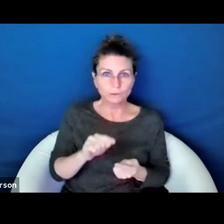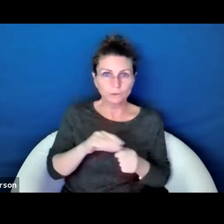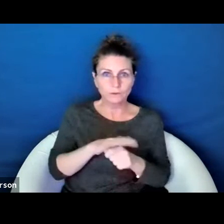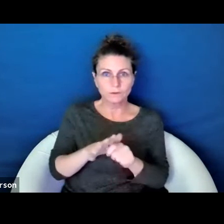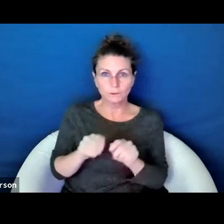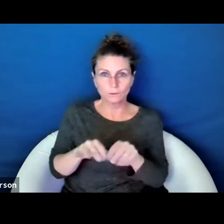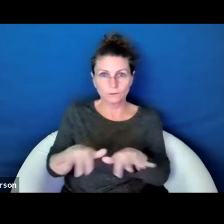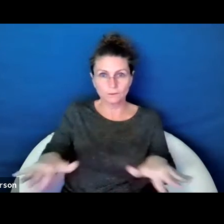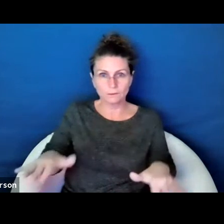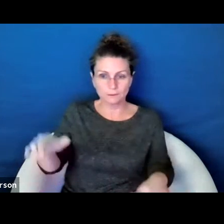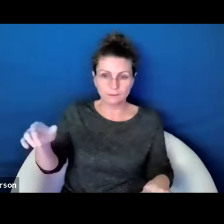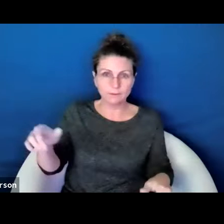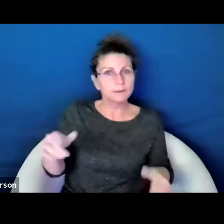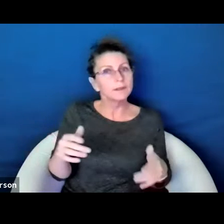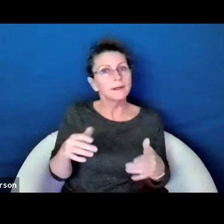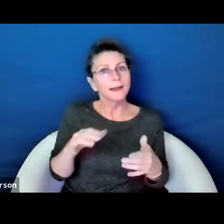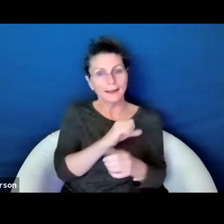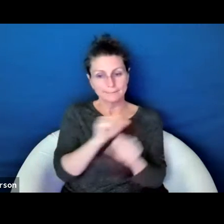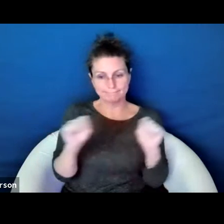spread and stay safe.